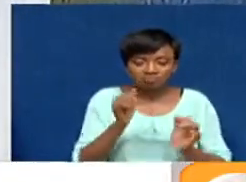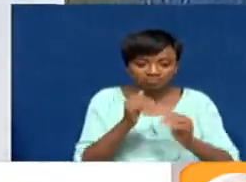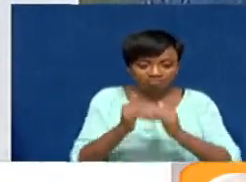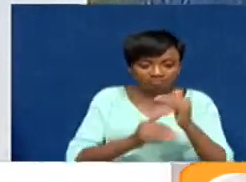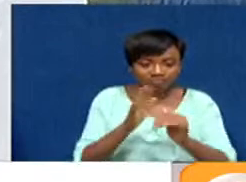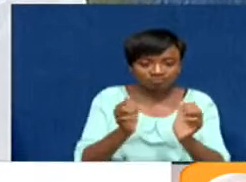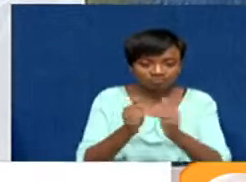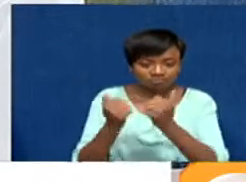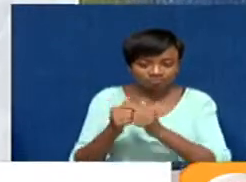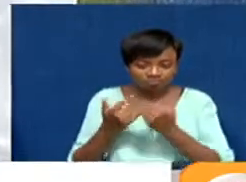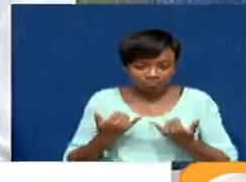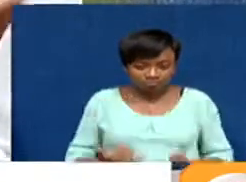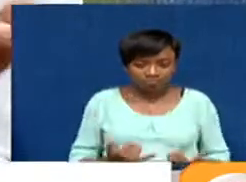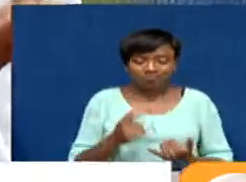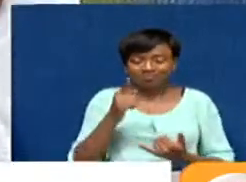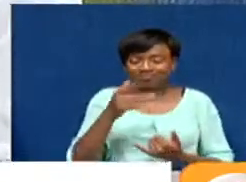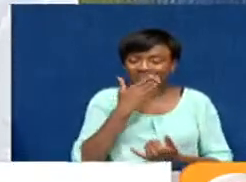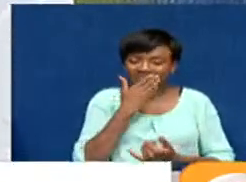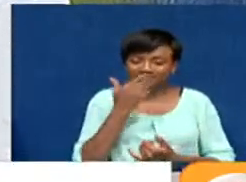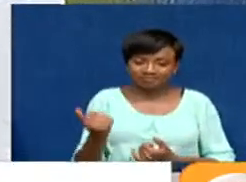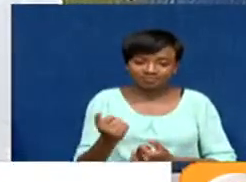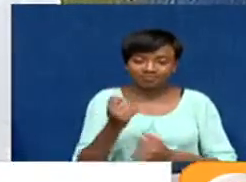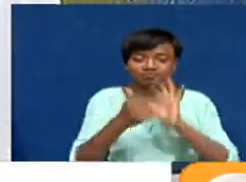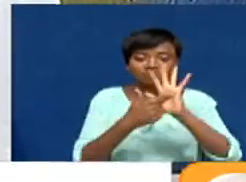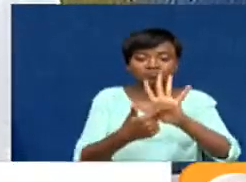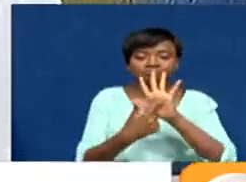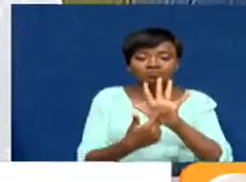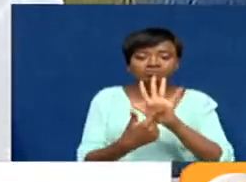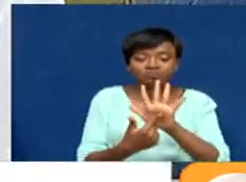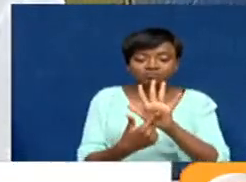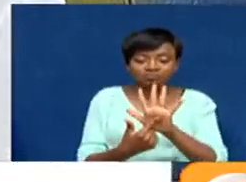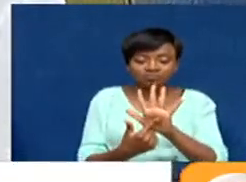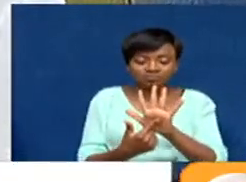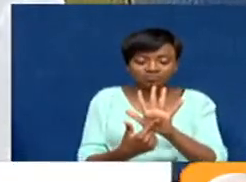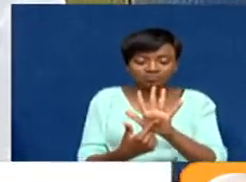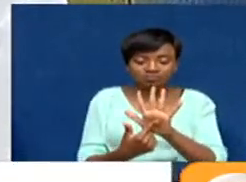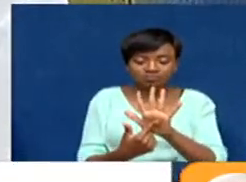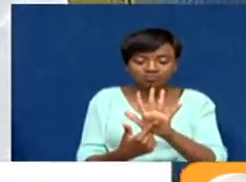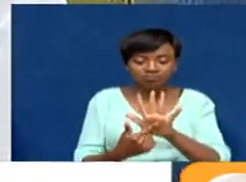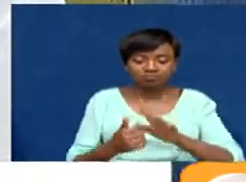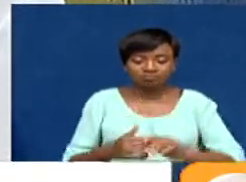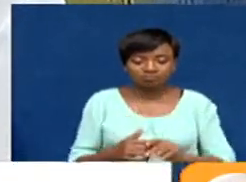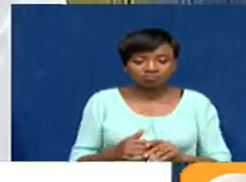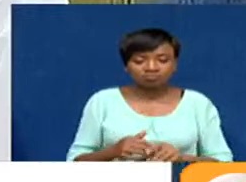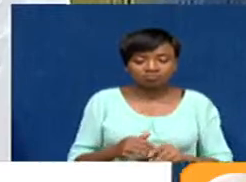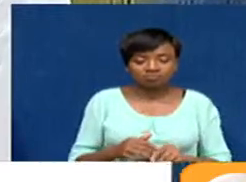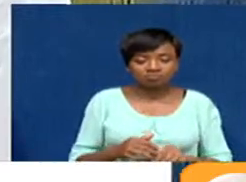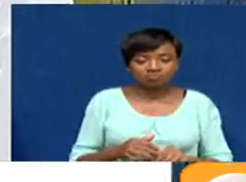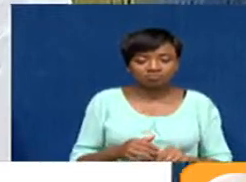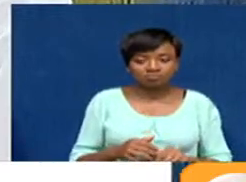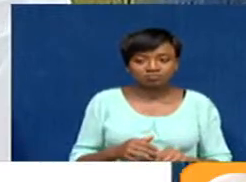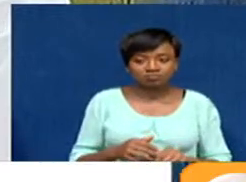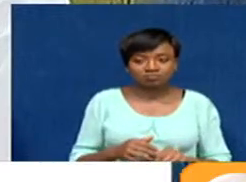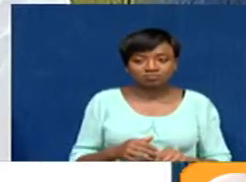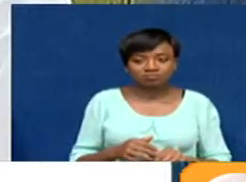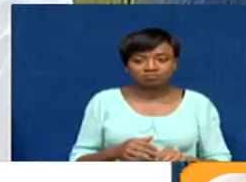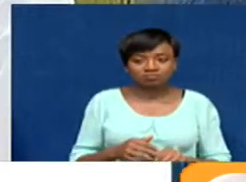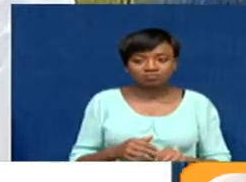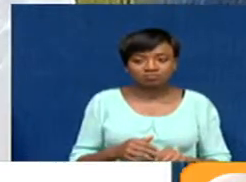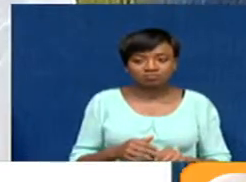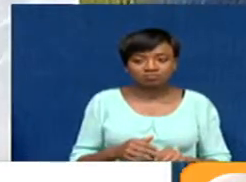better model than what we have now. So for instance, I mean, petroleum was first deregulated, prices were first deregulated in Kenya, I think in the mid